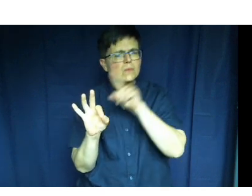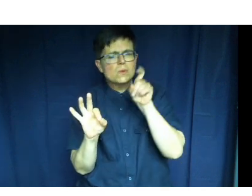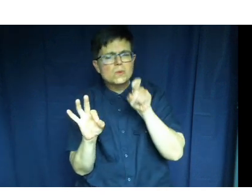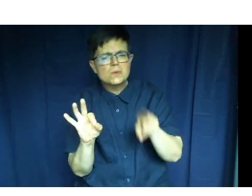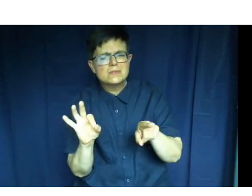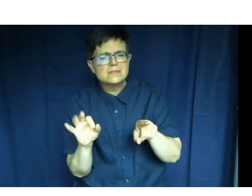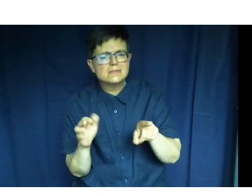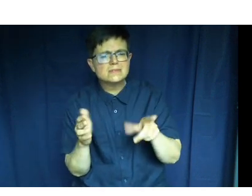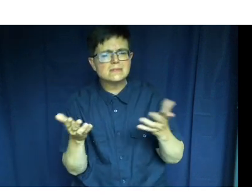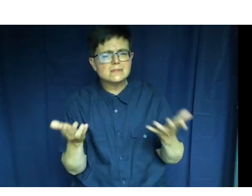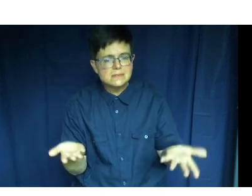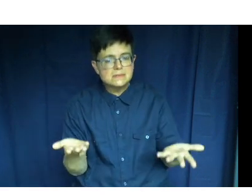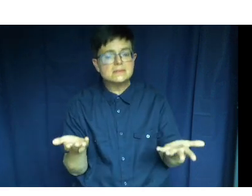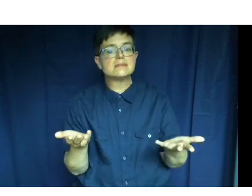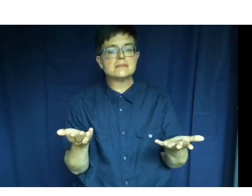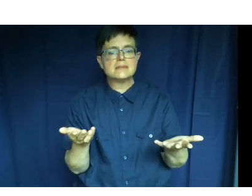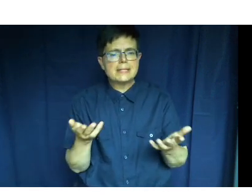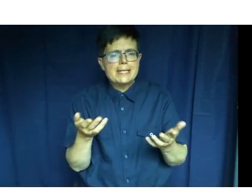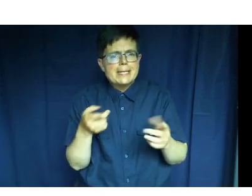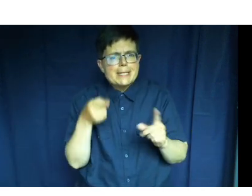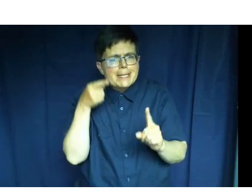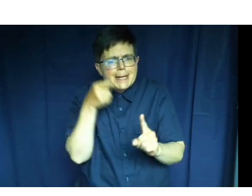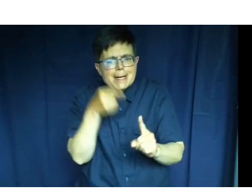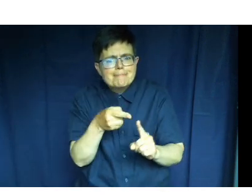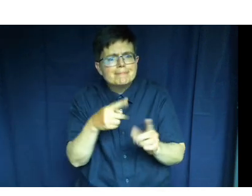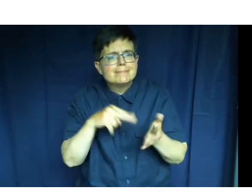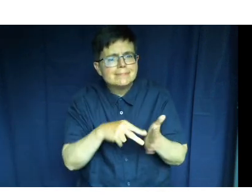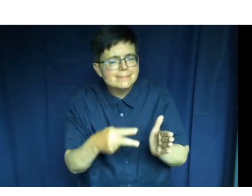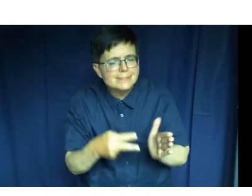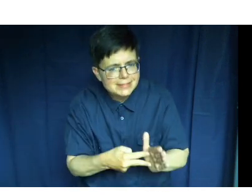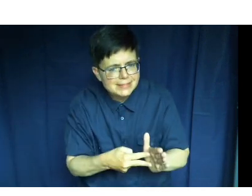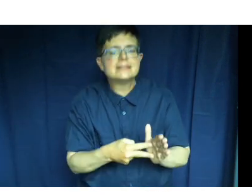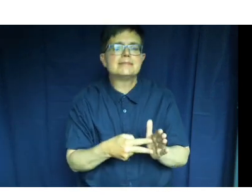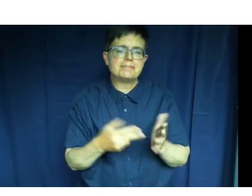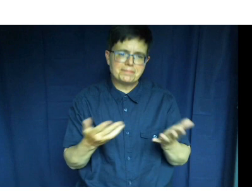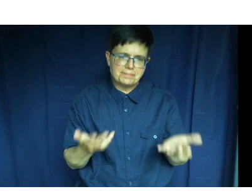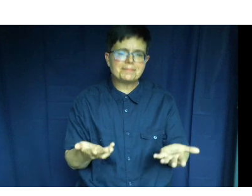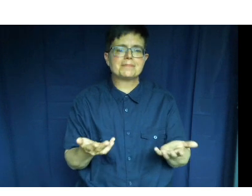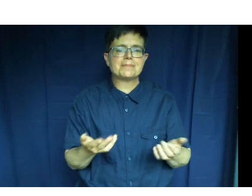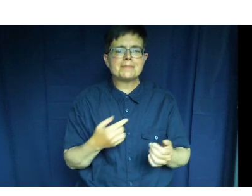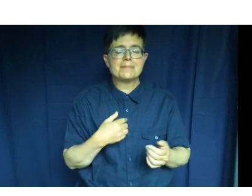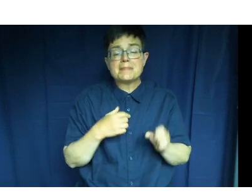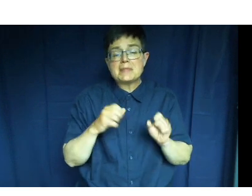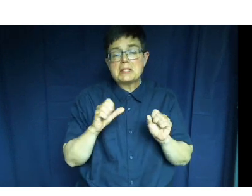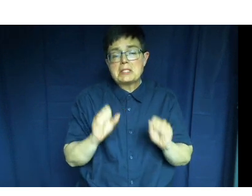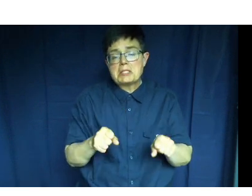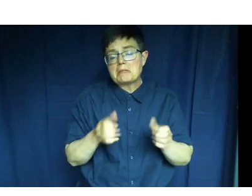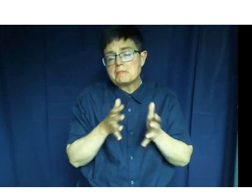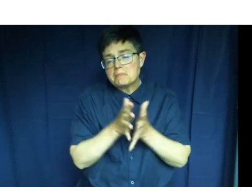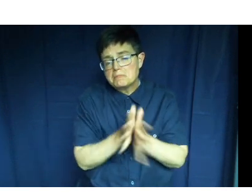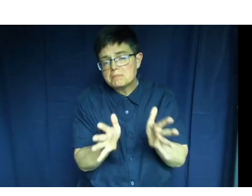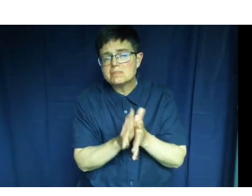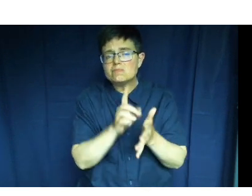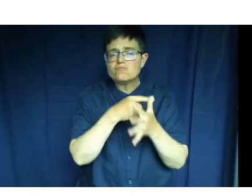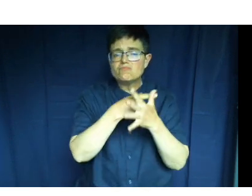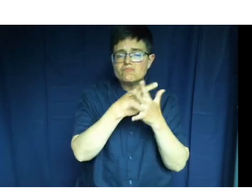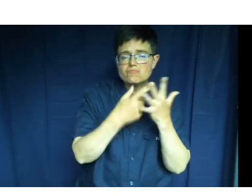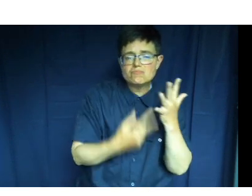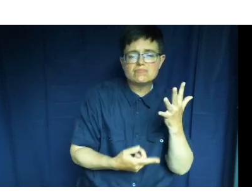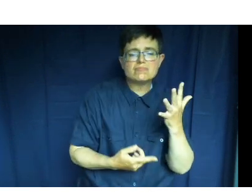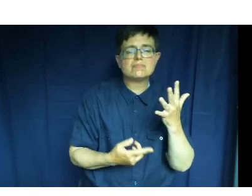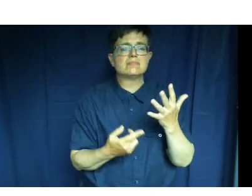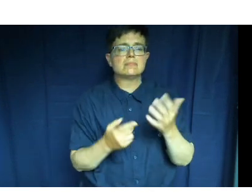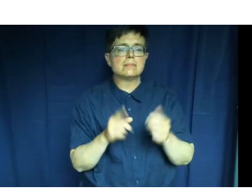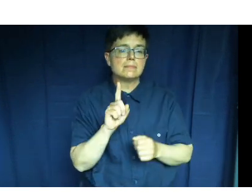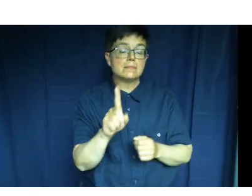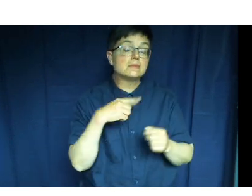The question that I'm trying to answer today is, what is the WHO ICF? There are